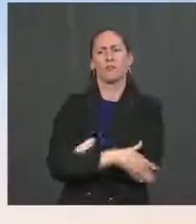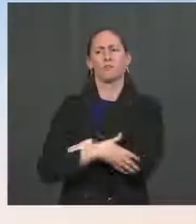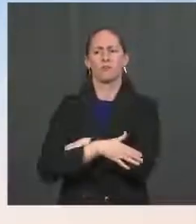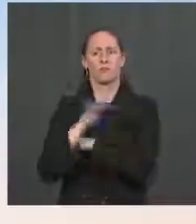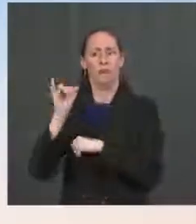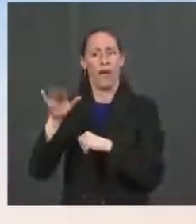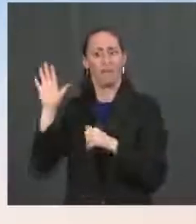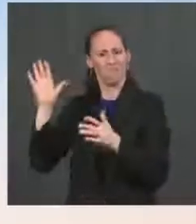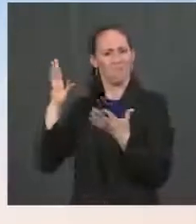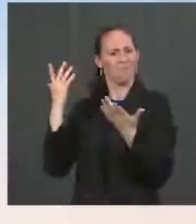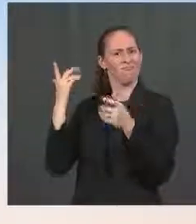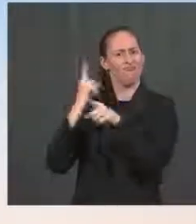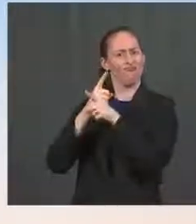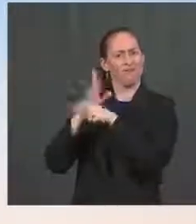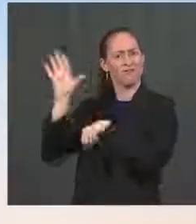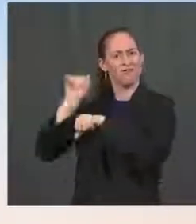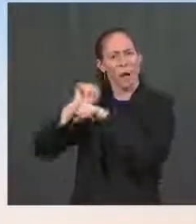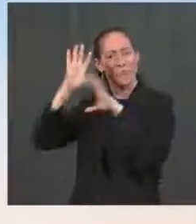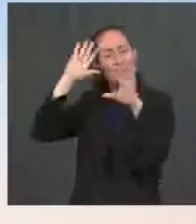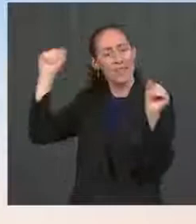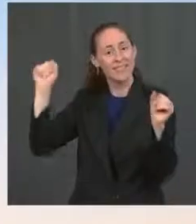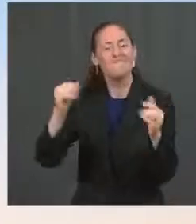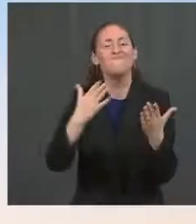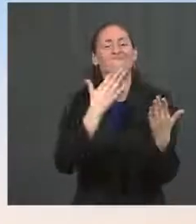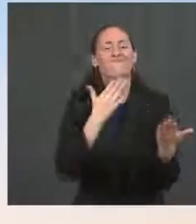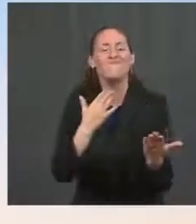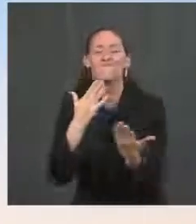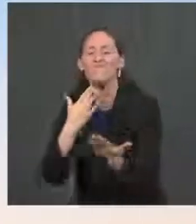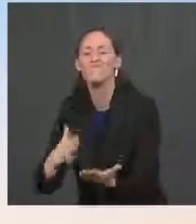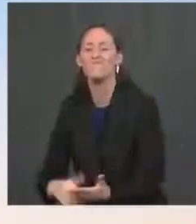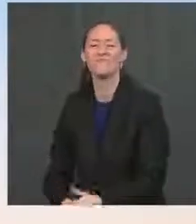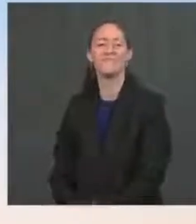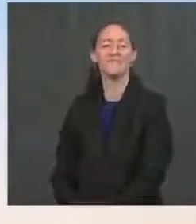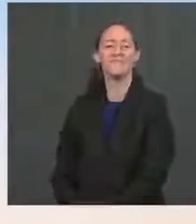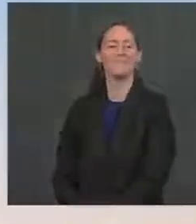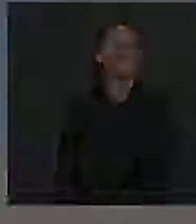everyone. What happened to my body, my choice when it comes to vaccinations in the Biden